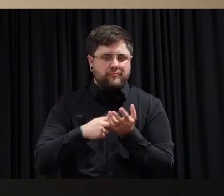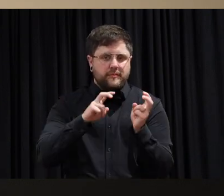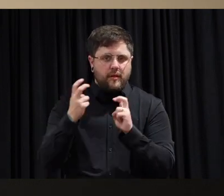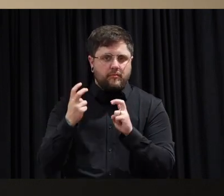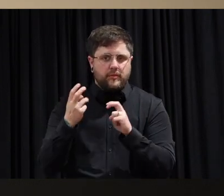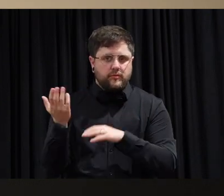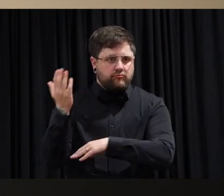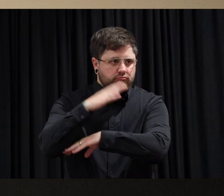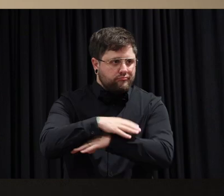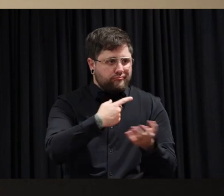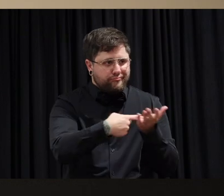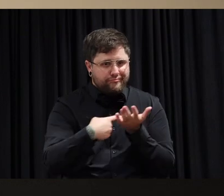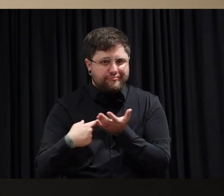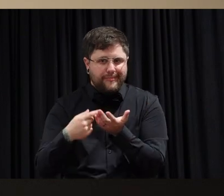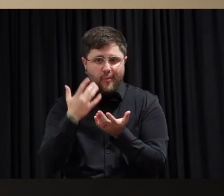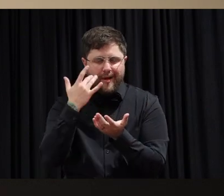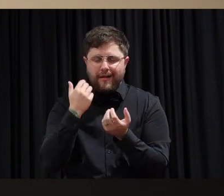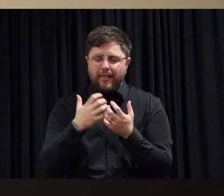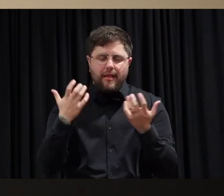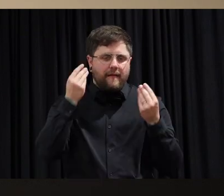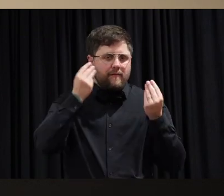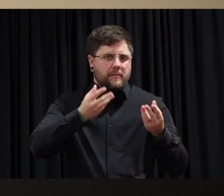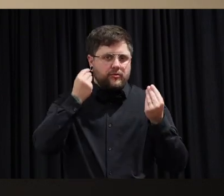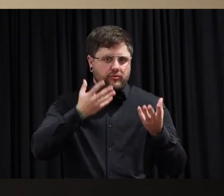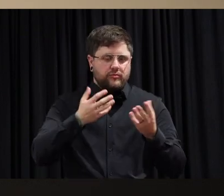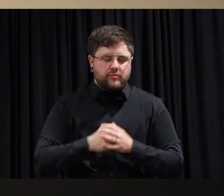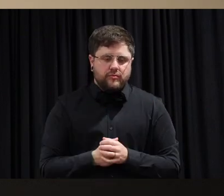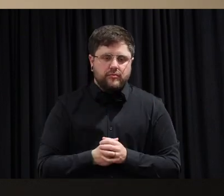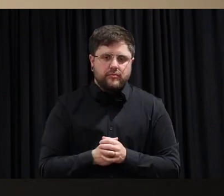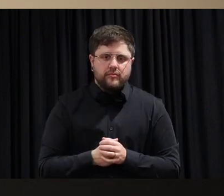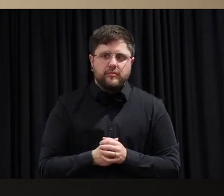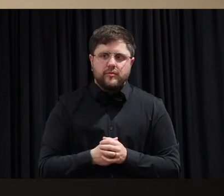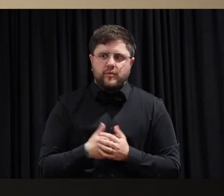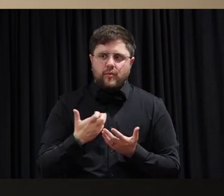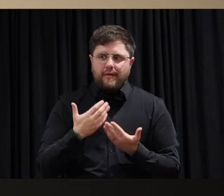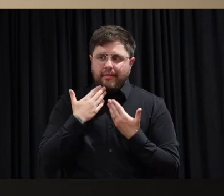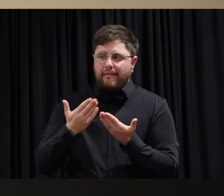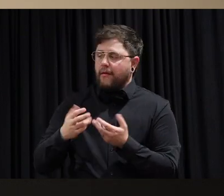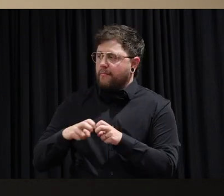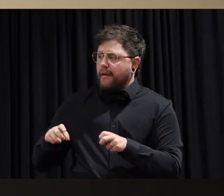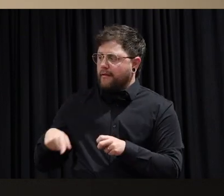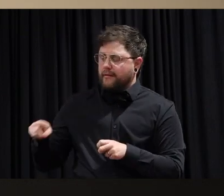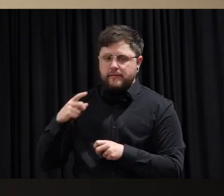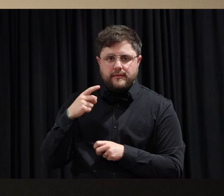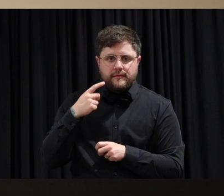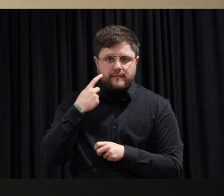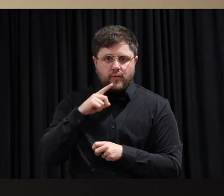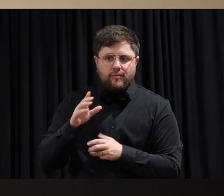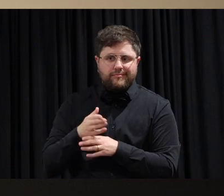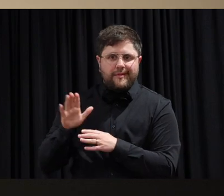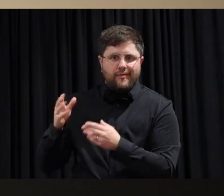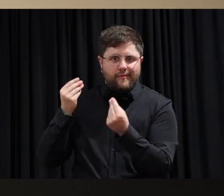all day, because there's so much information that's necessary. And we'd like to thank our panelists ahead of time for their speakings